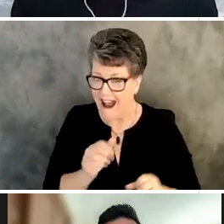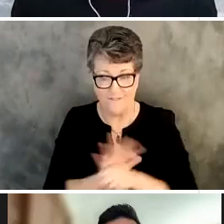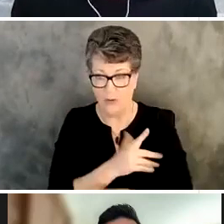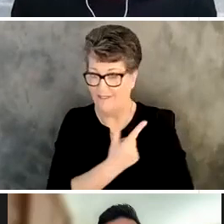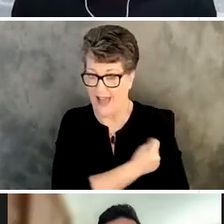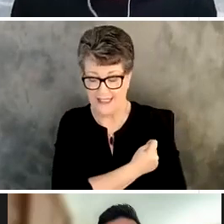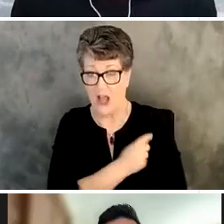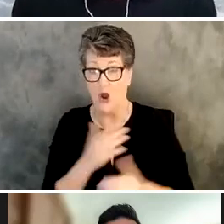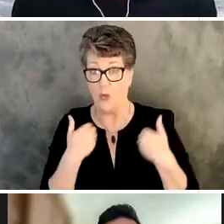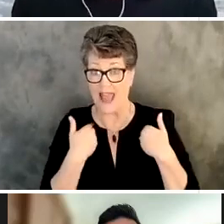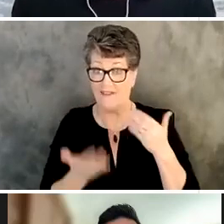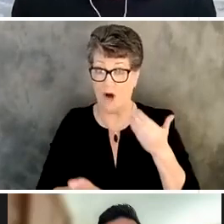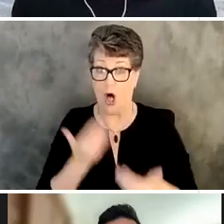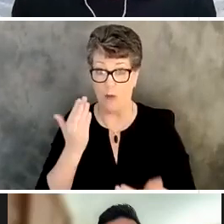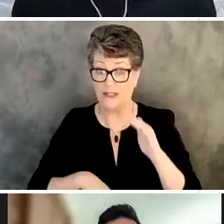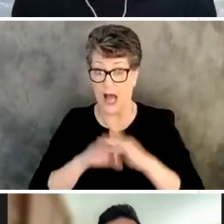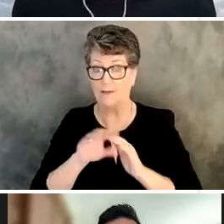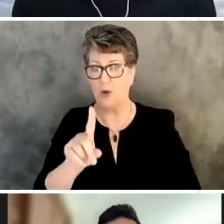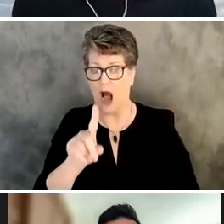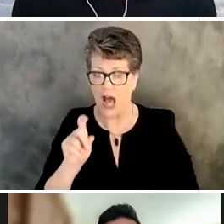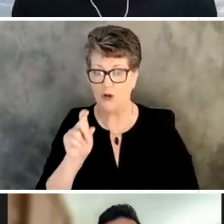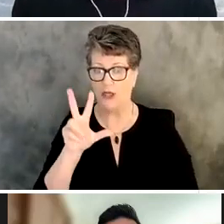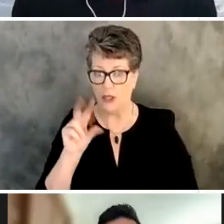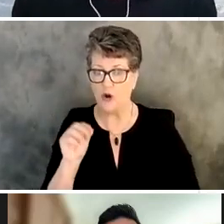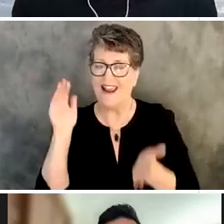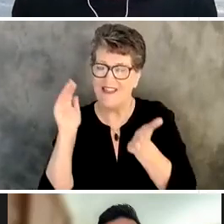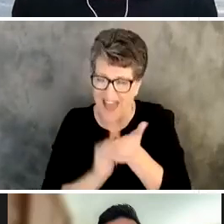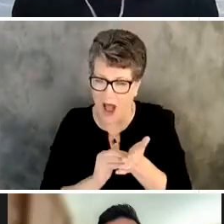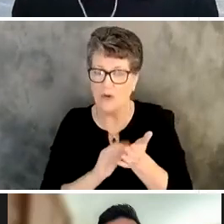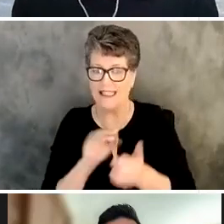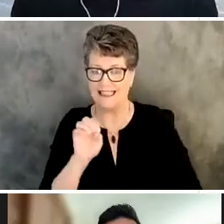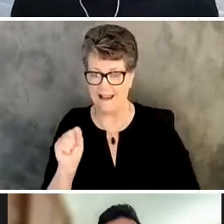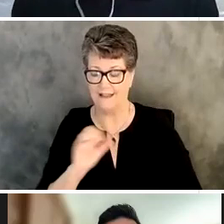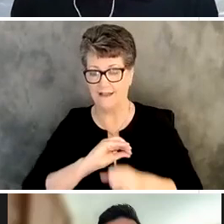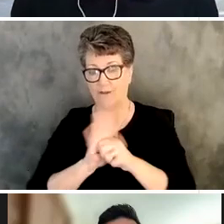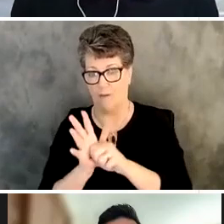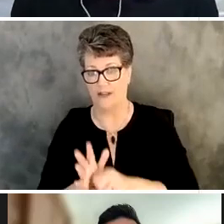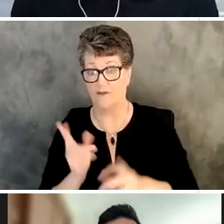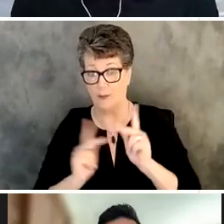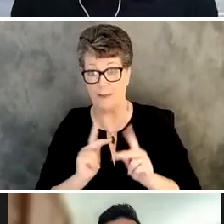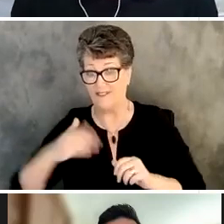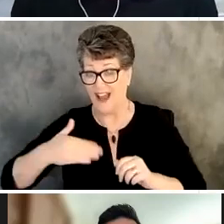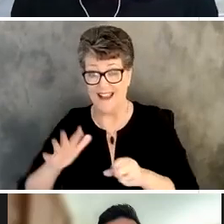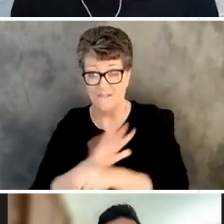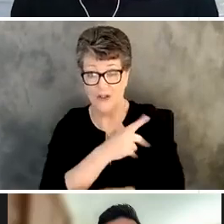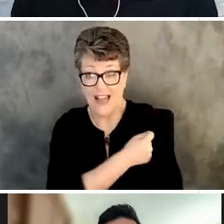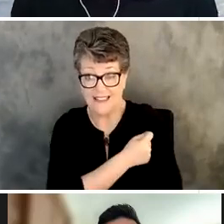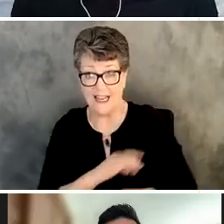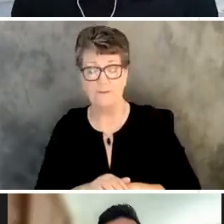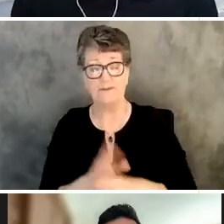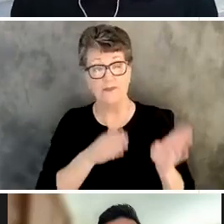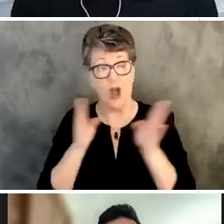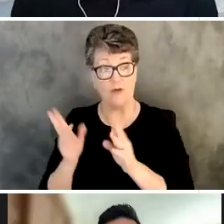vaccinated, we have almost up to 130,000 cases. And then for